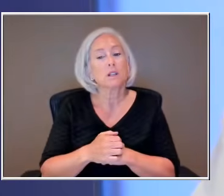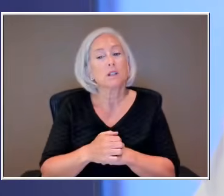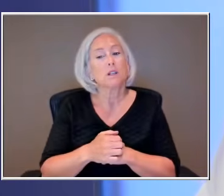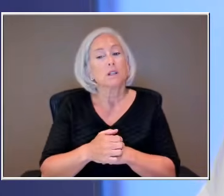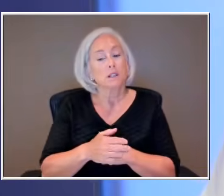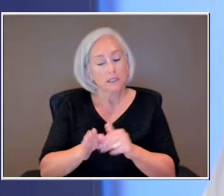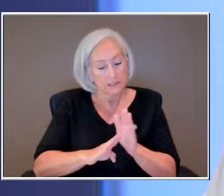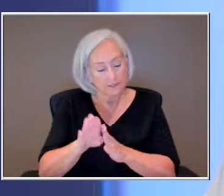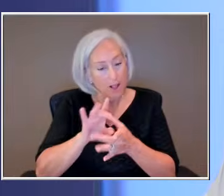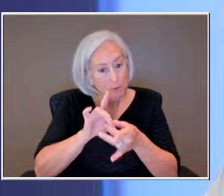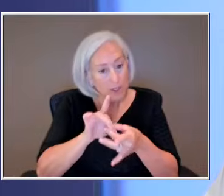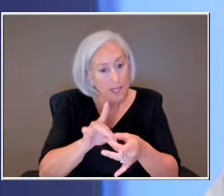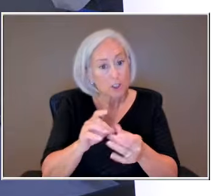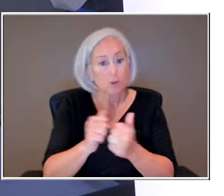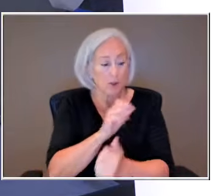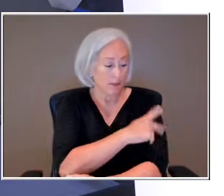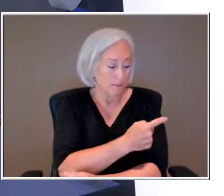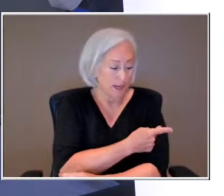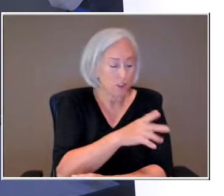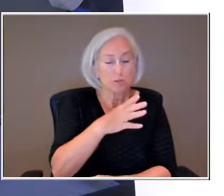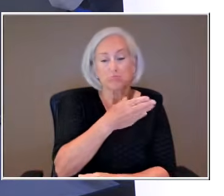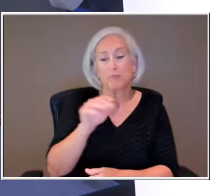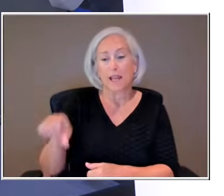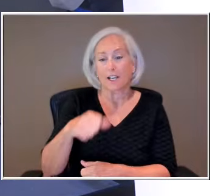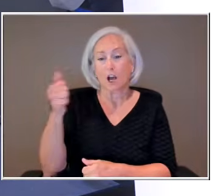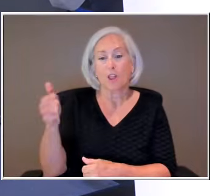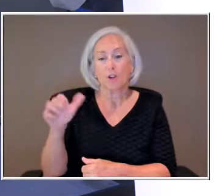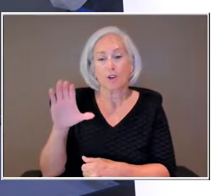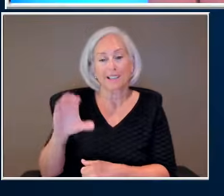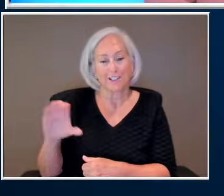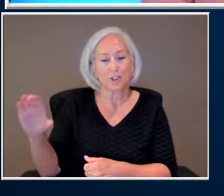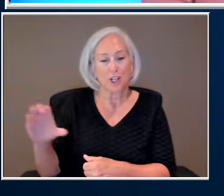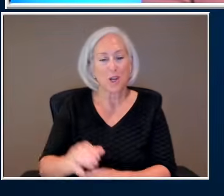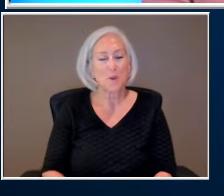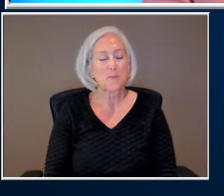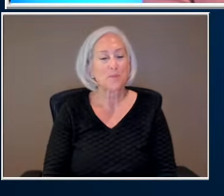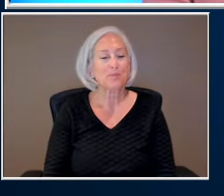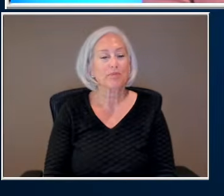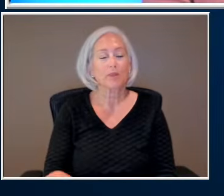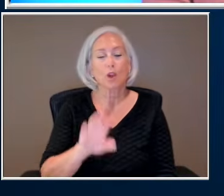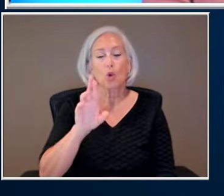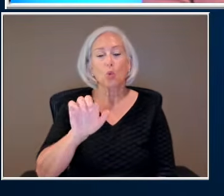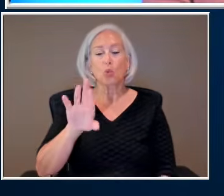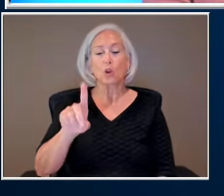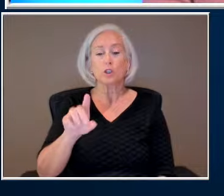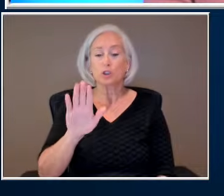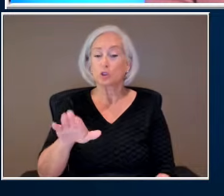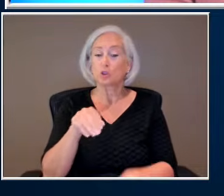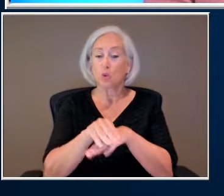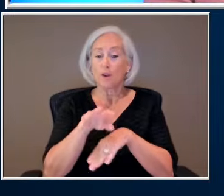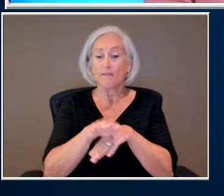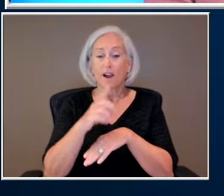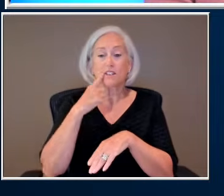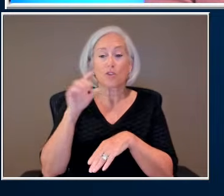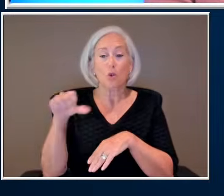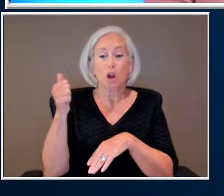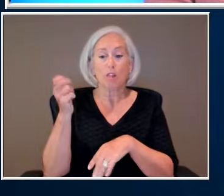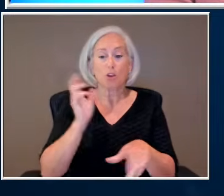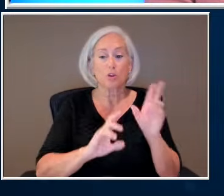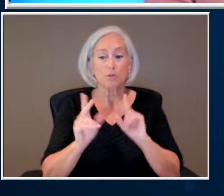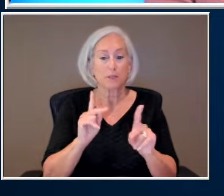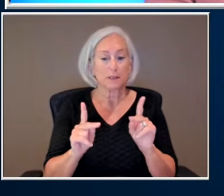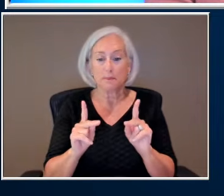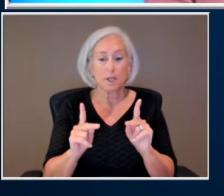other cancer centers. Richard, I want to ask you maybe your advice for other people. Just what were the biggest challenges that you